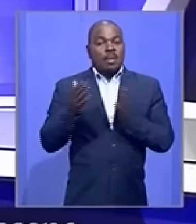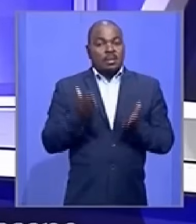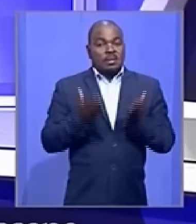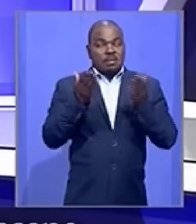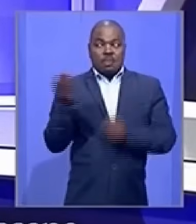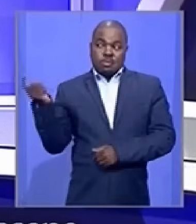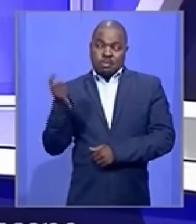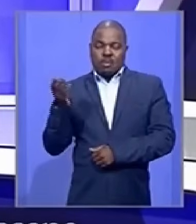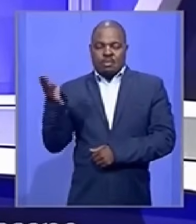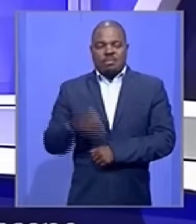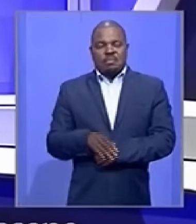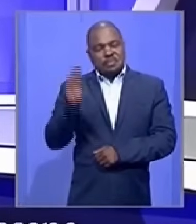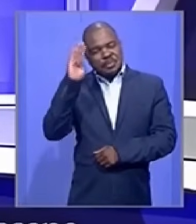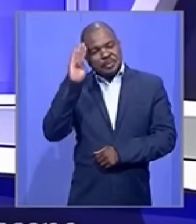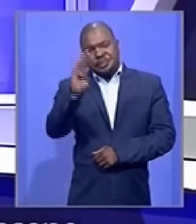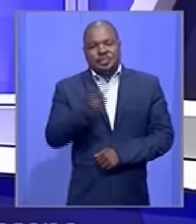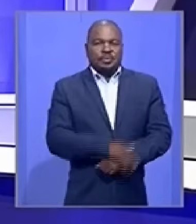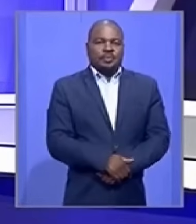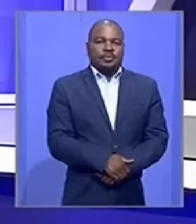motaung. Ke yona taba.